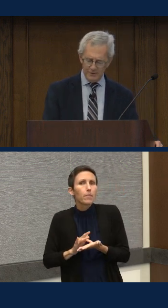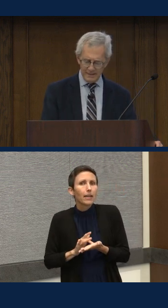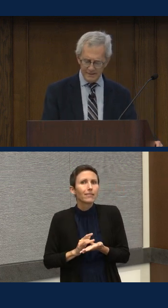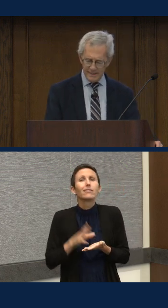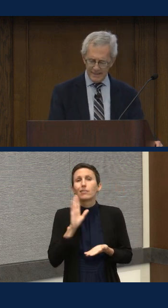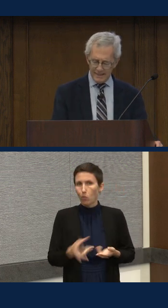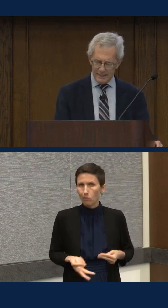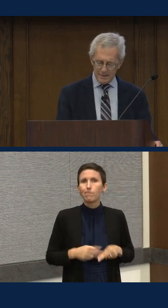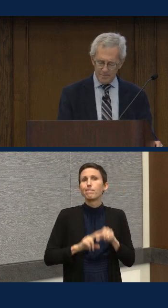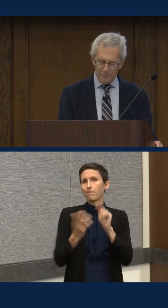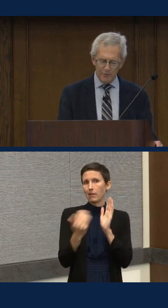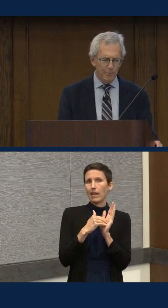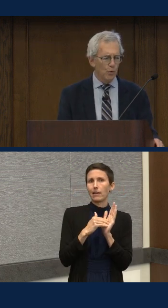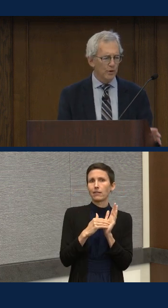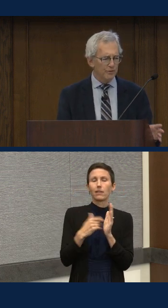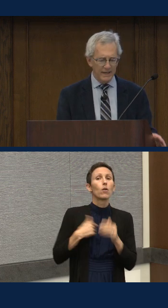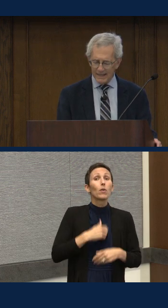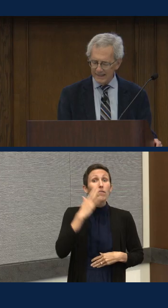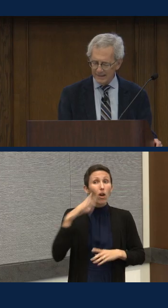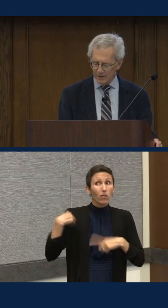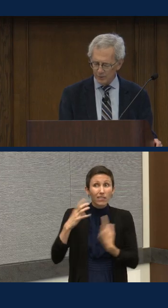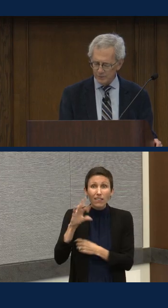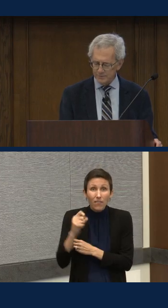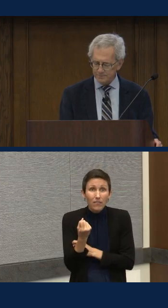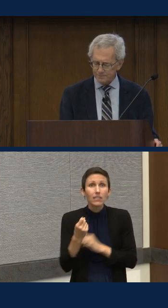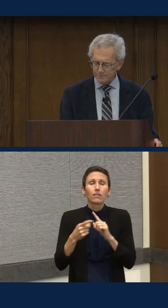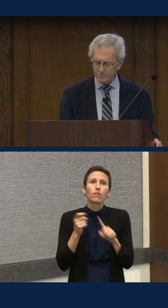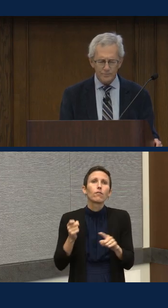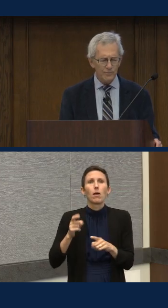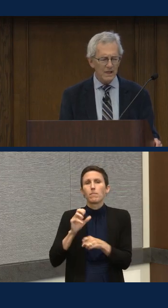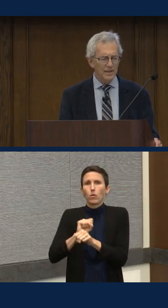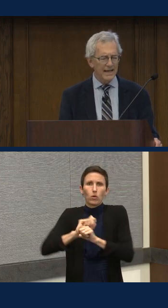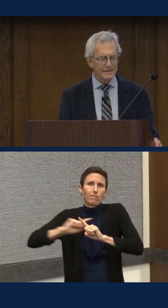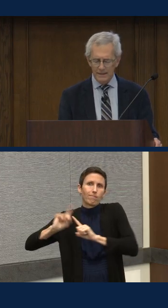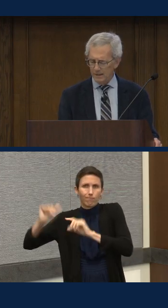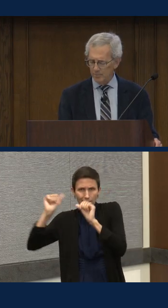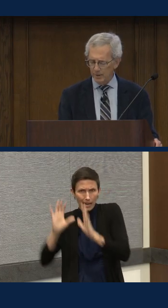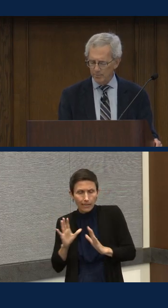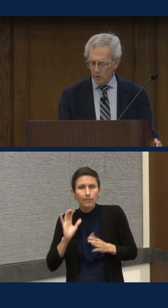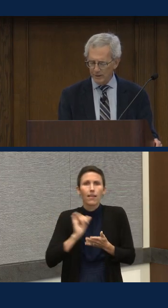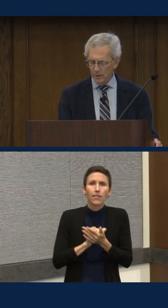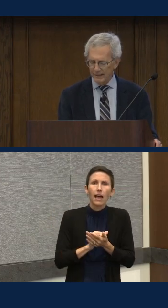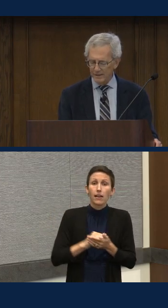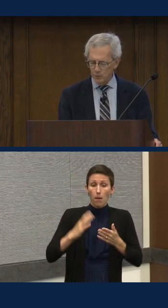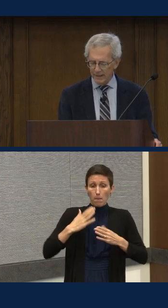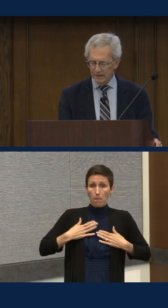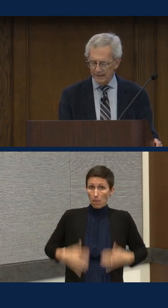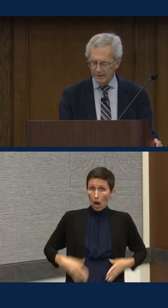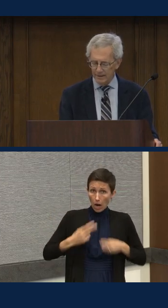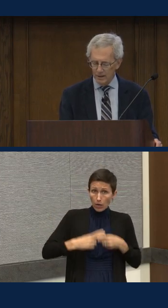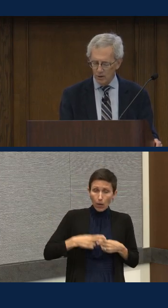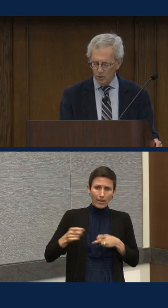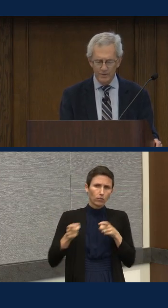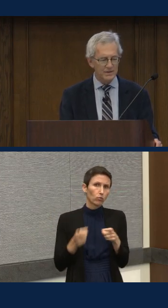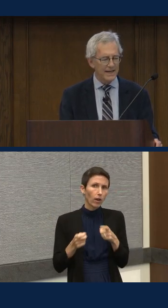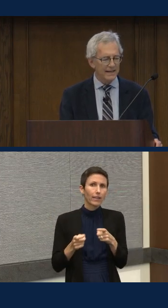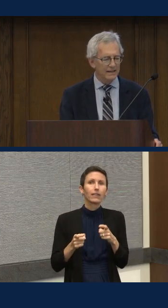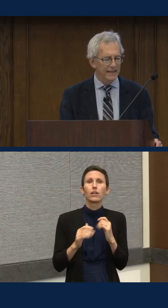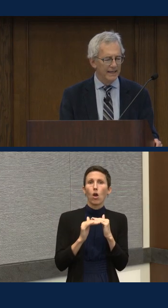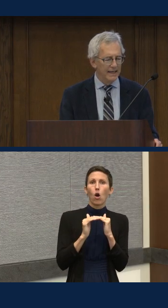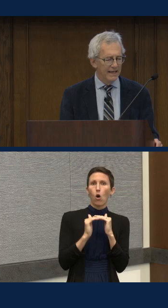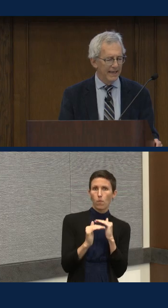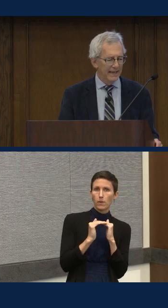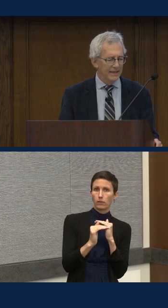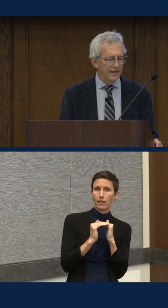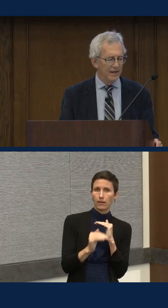the 50s, from the work of Kennedy and others, that body weight is regulated